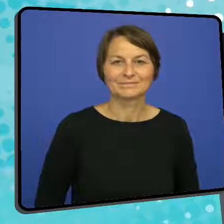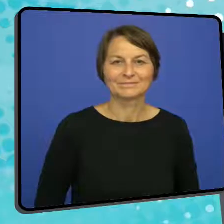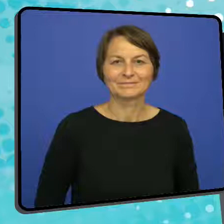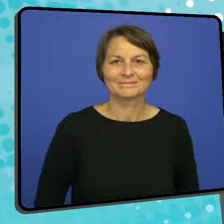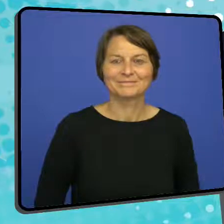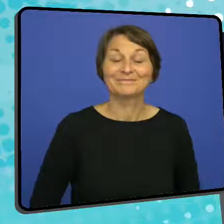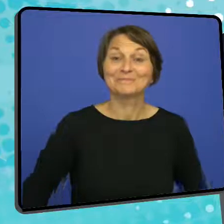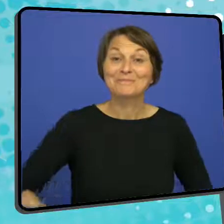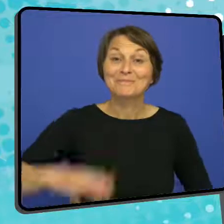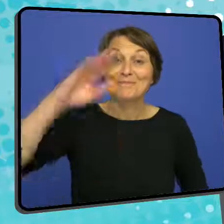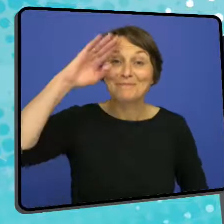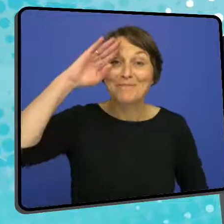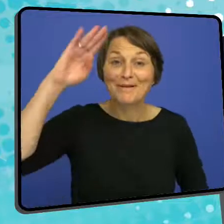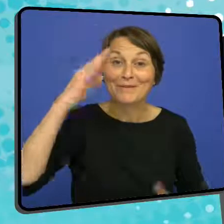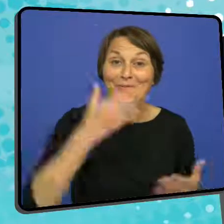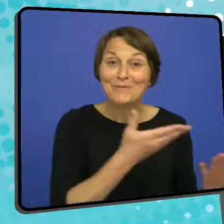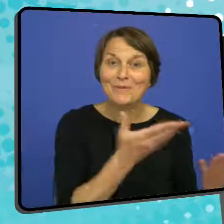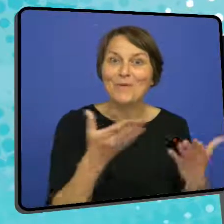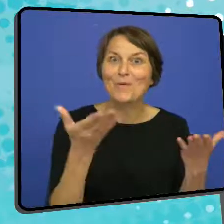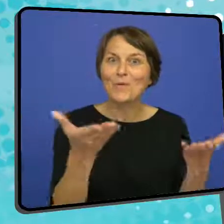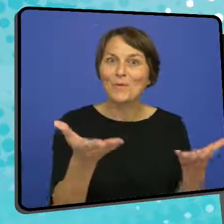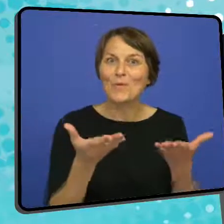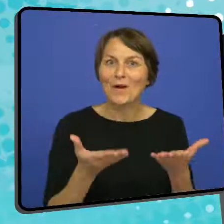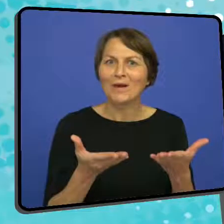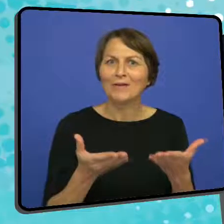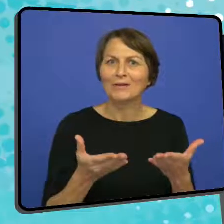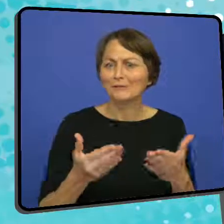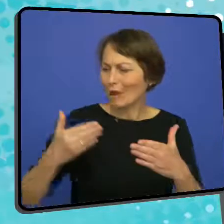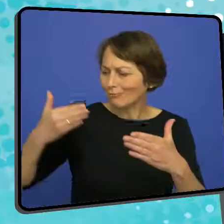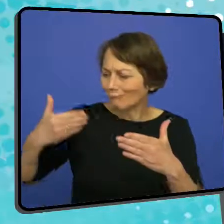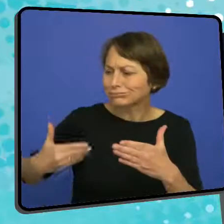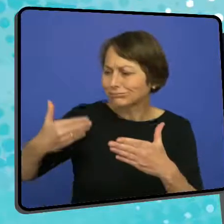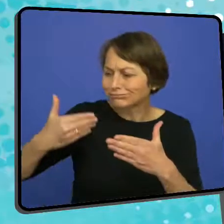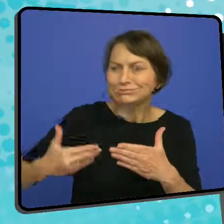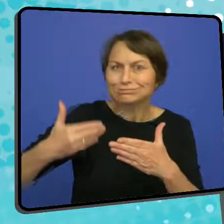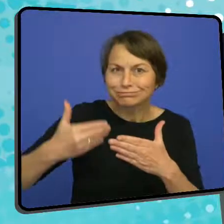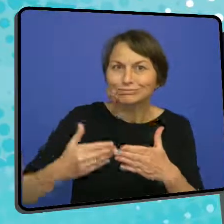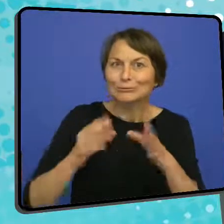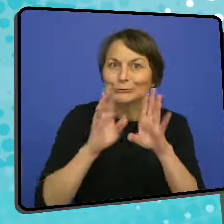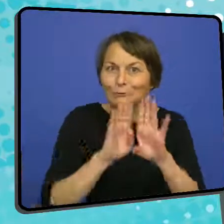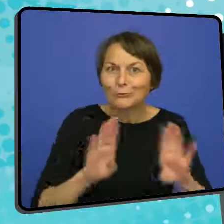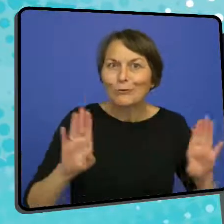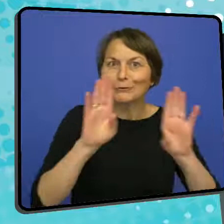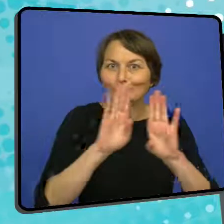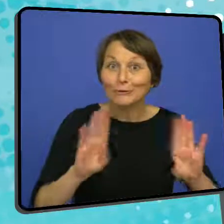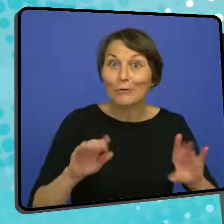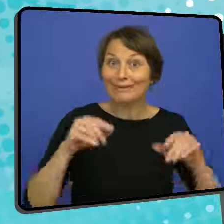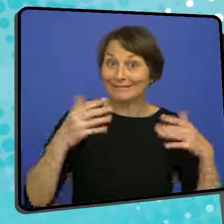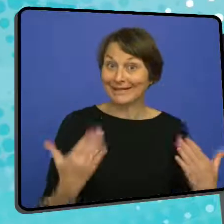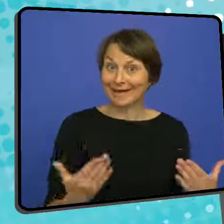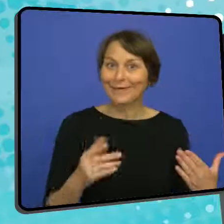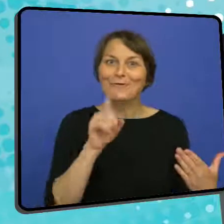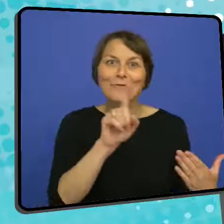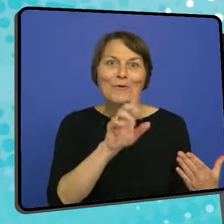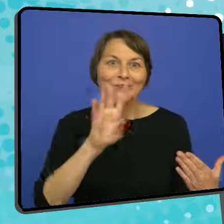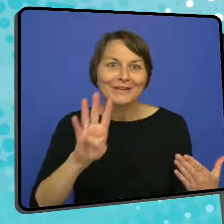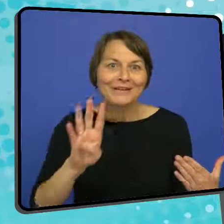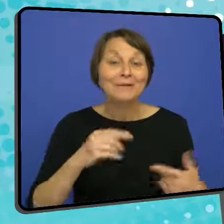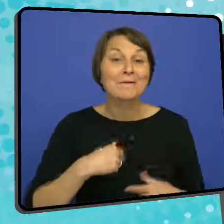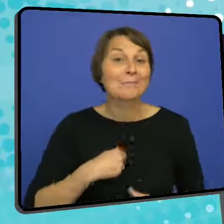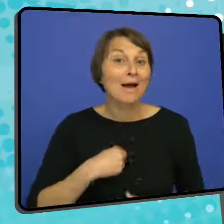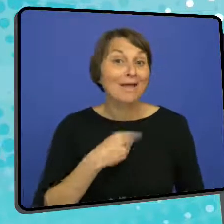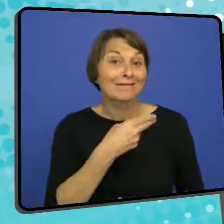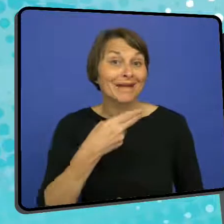Hello everyone and welcome to the 14th A Bit of AI show. My name is Henk Boelman. I'm a white male with brown hair,